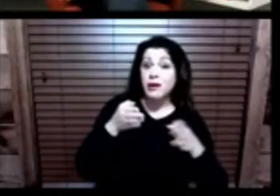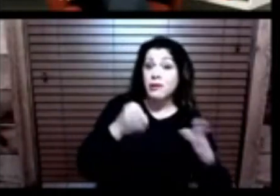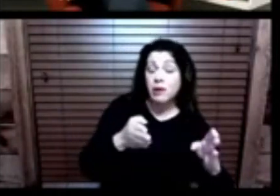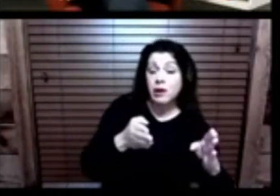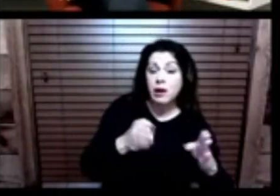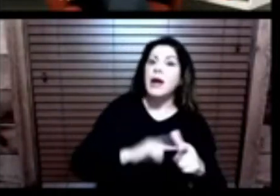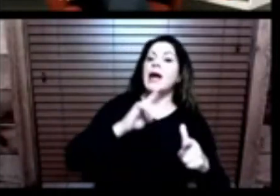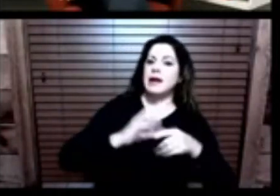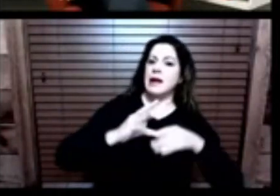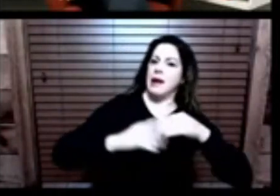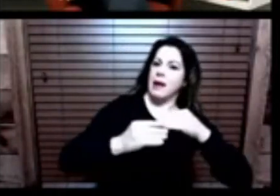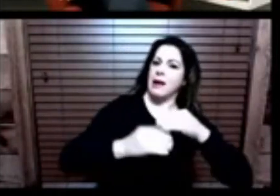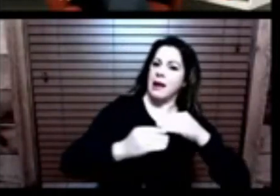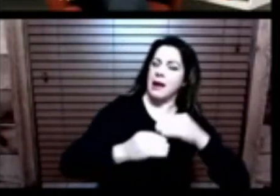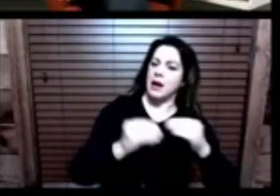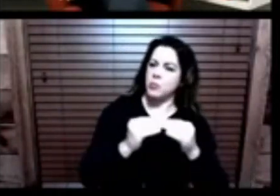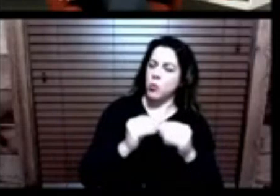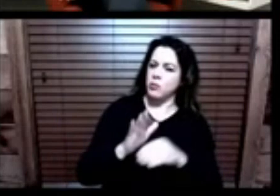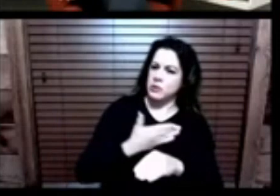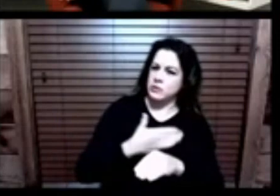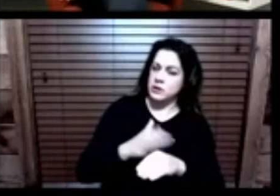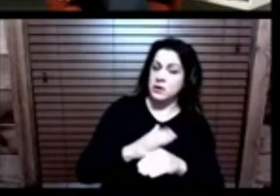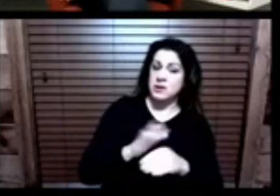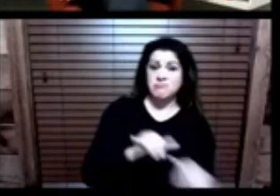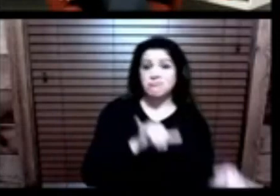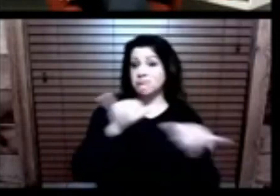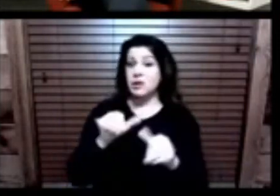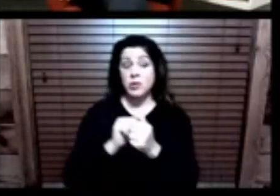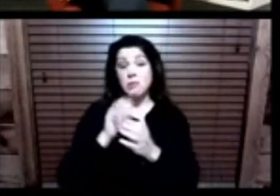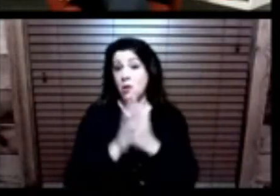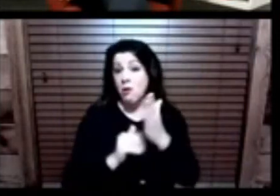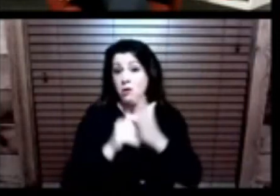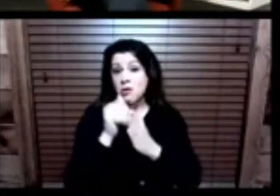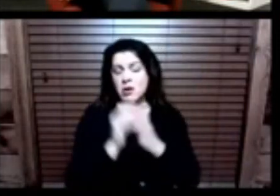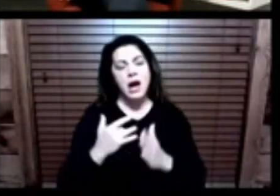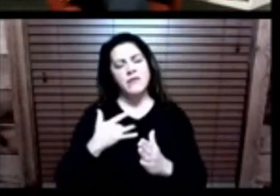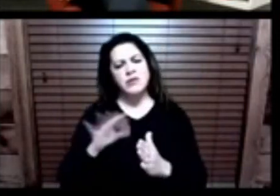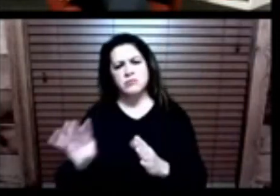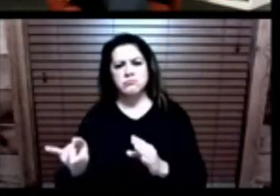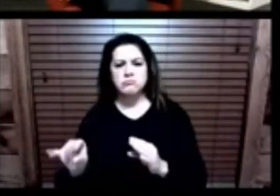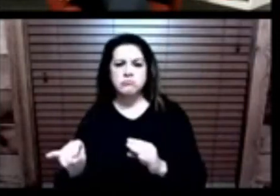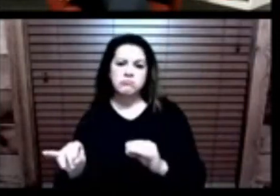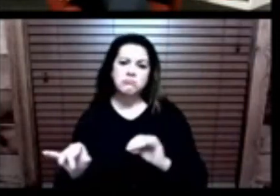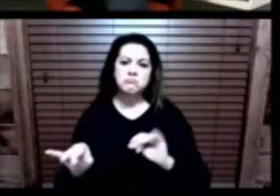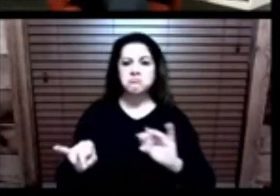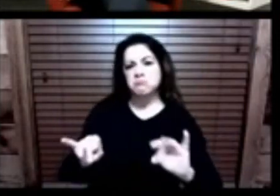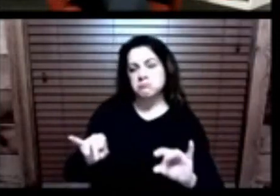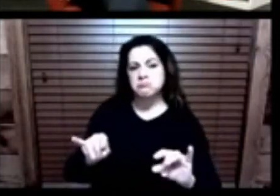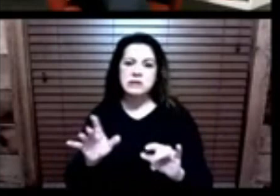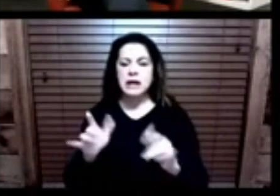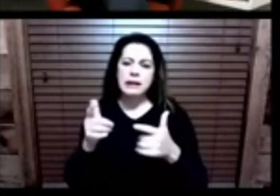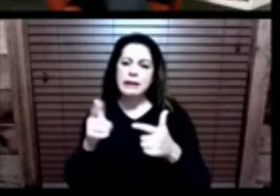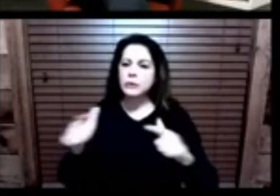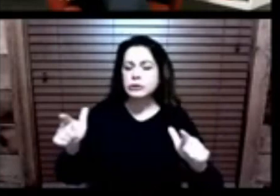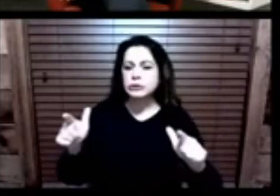strokes in like a language, like you're writing in lexicon.